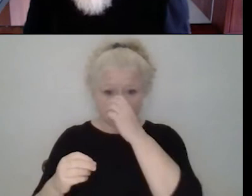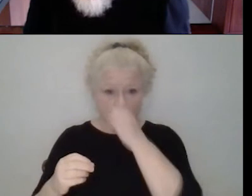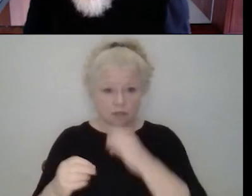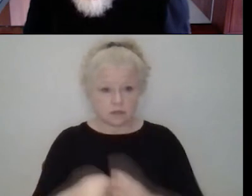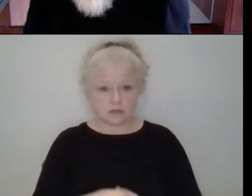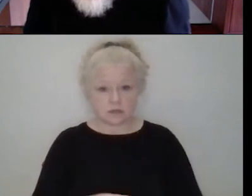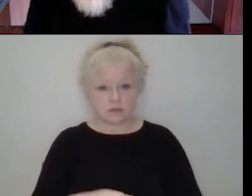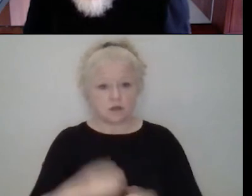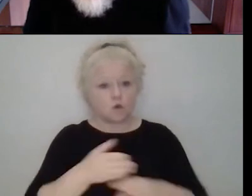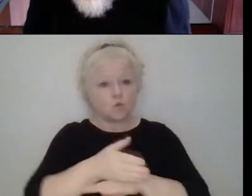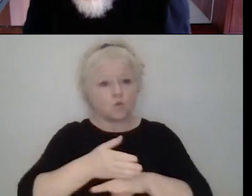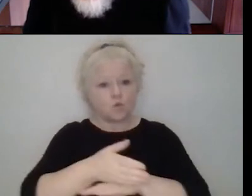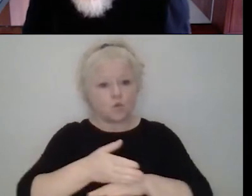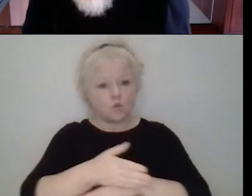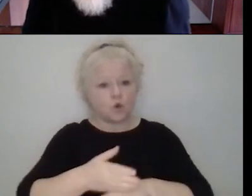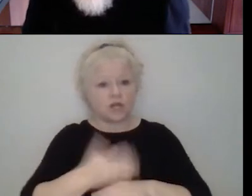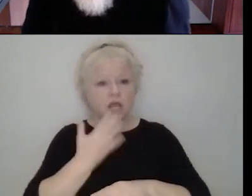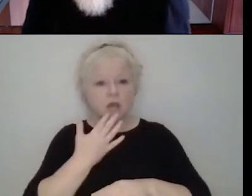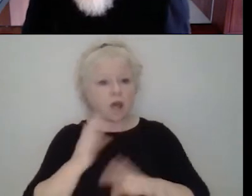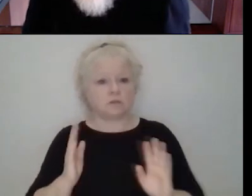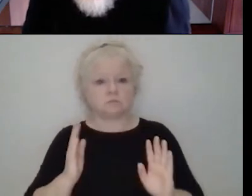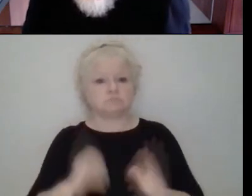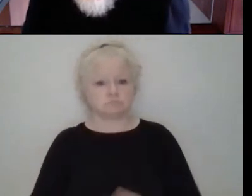well, it's wood and color.